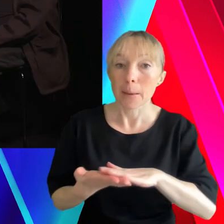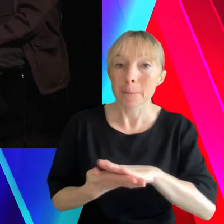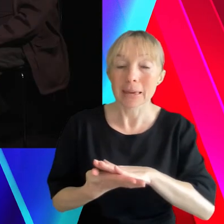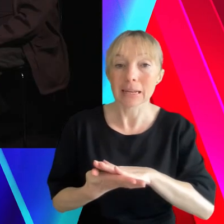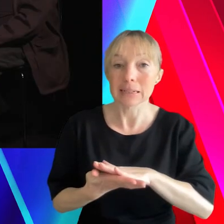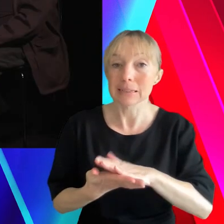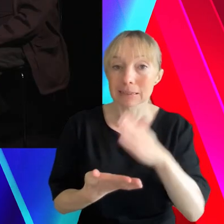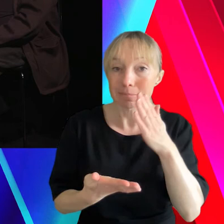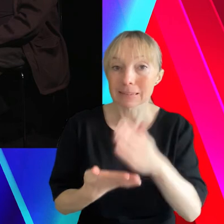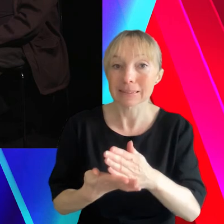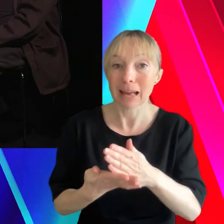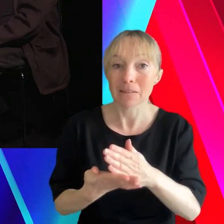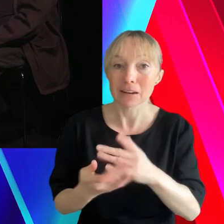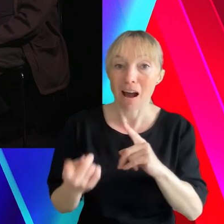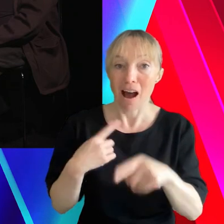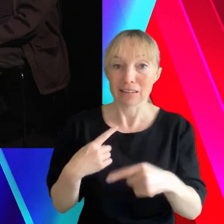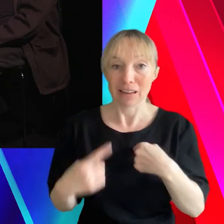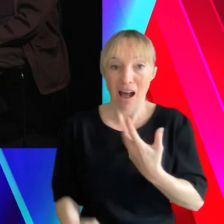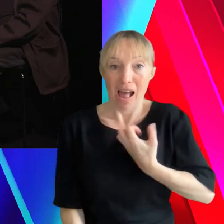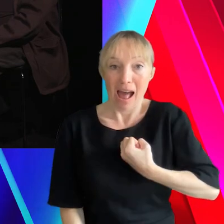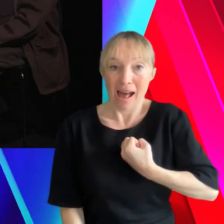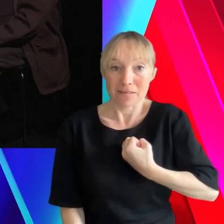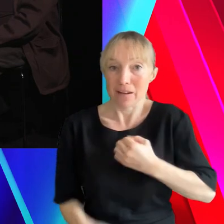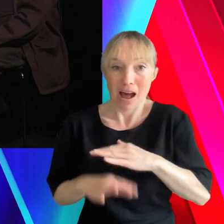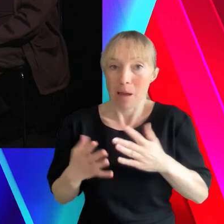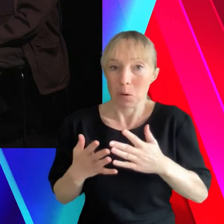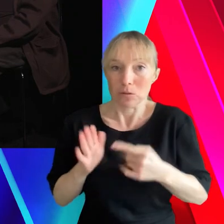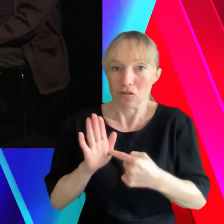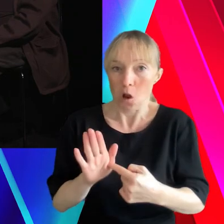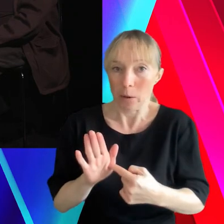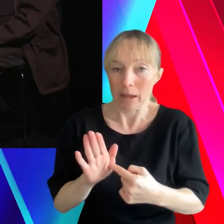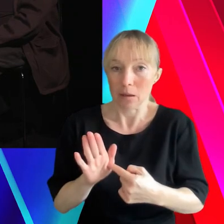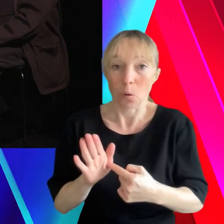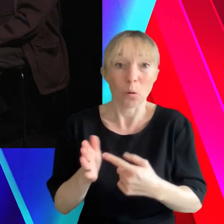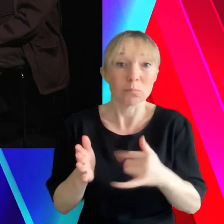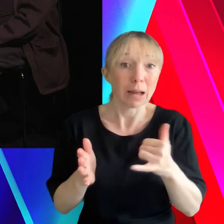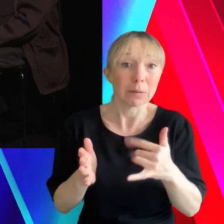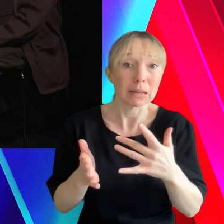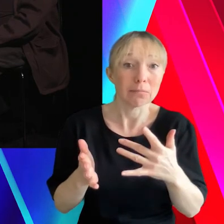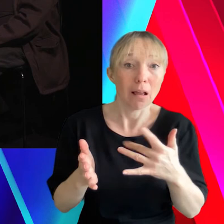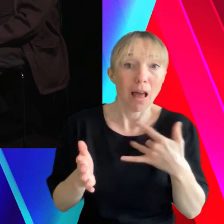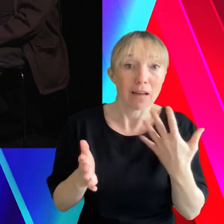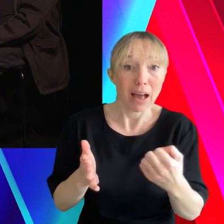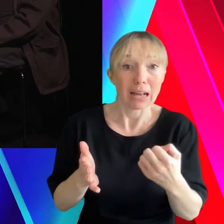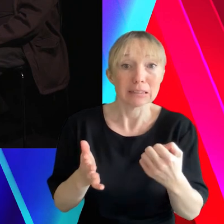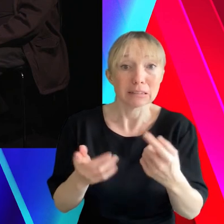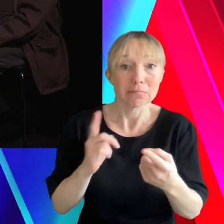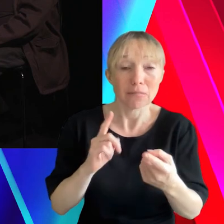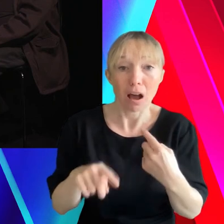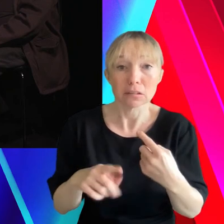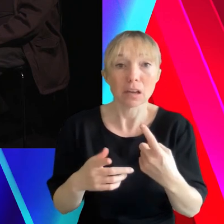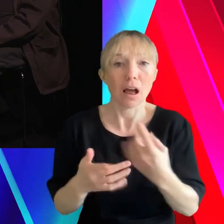an answer that I am containing and I'm not giving away, or that even there is an answer. I think many of these complexities that